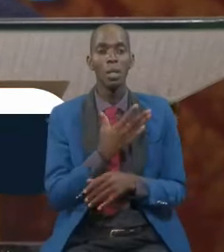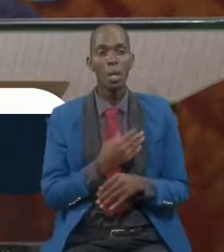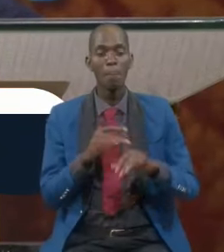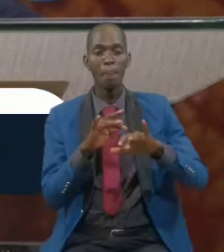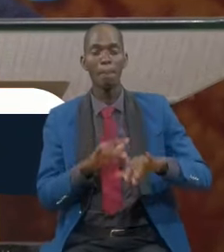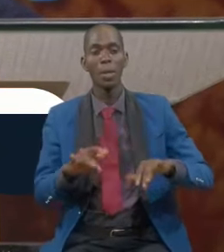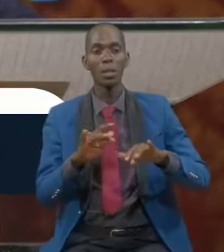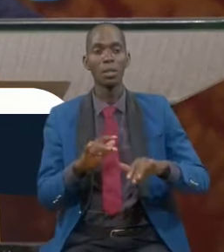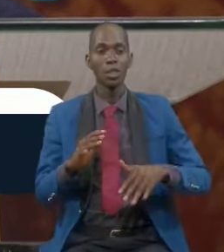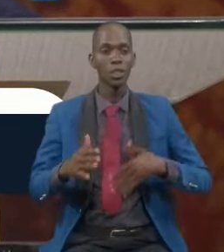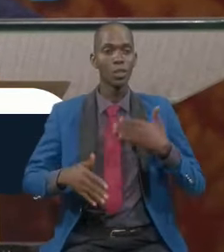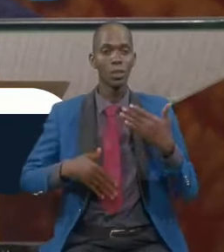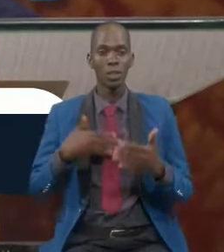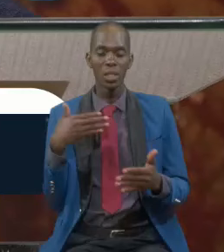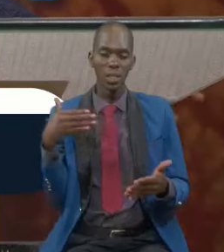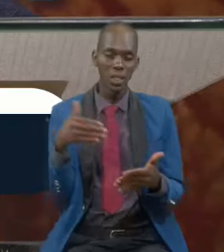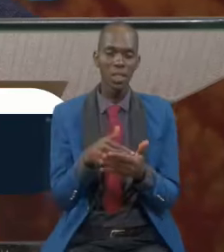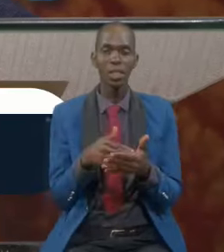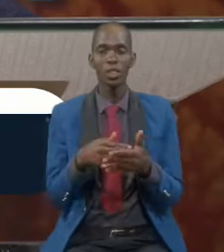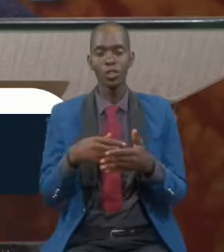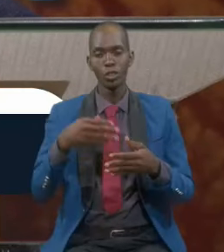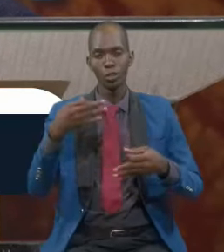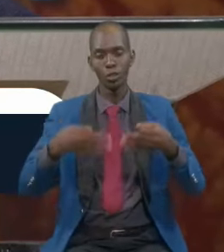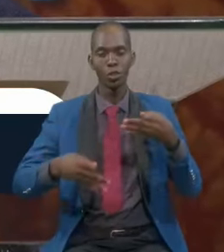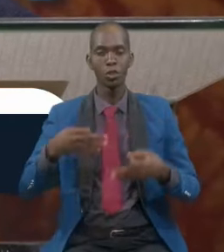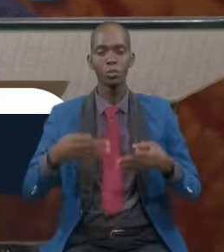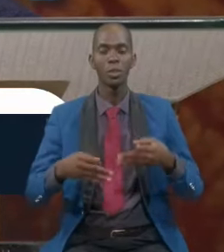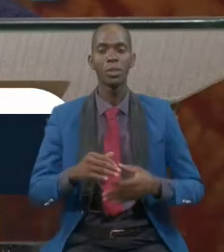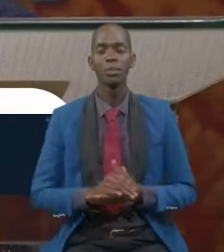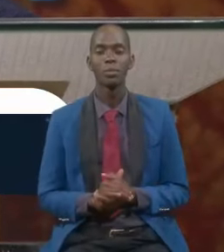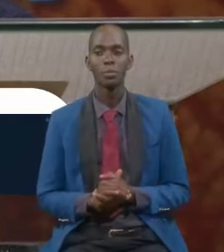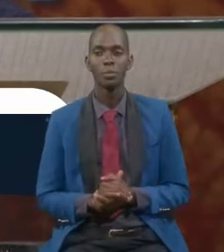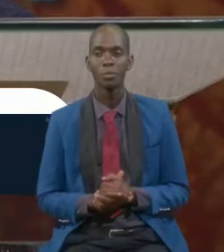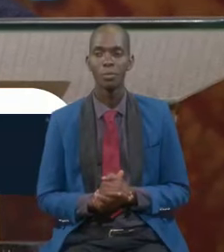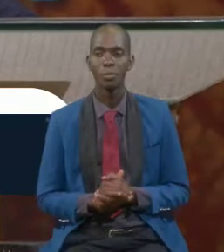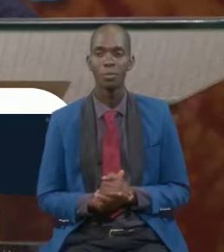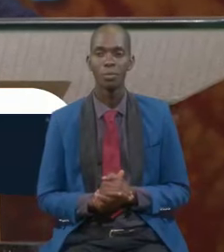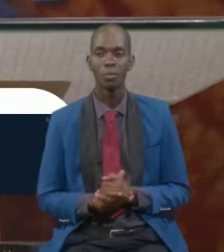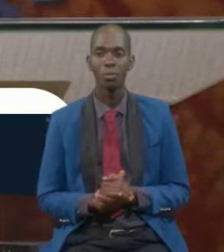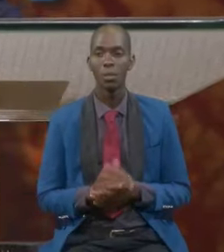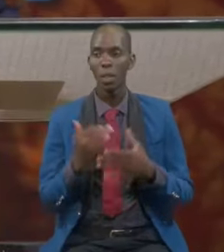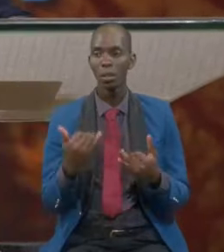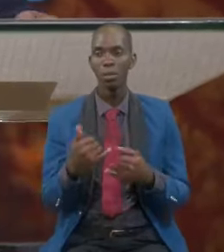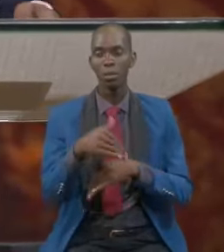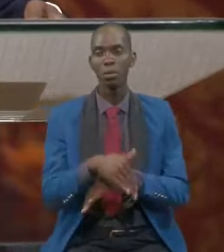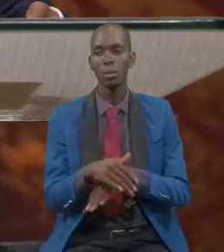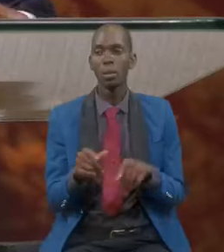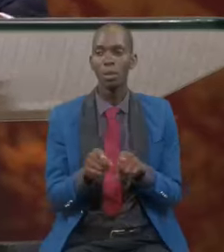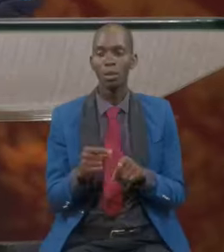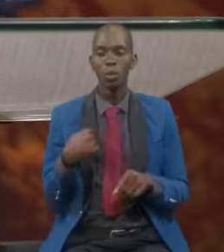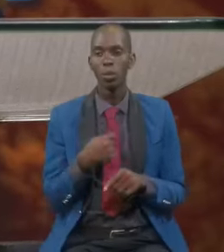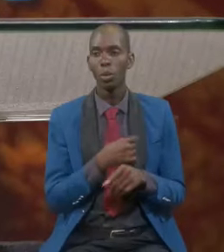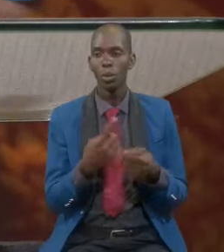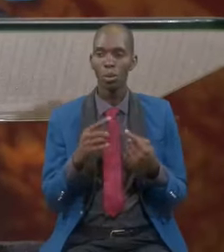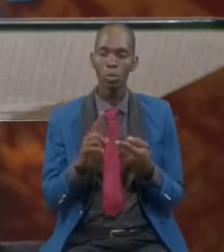mercy rejoiceth against judgment. Tonight, as we come